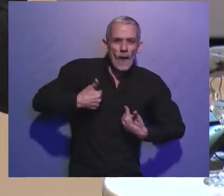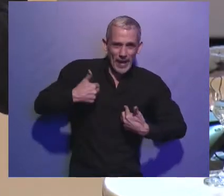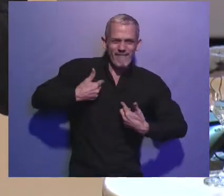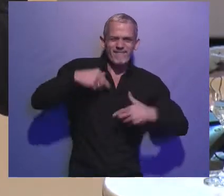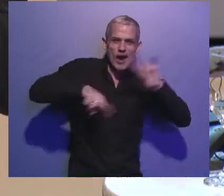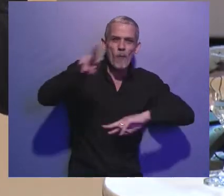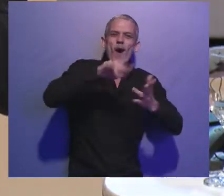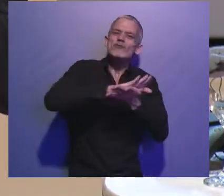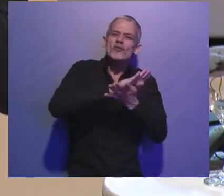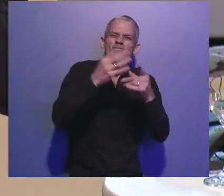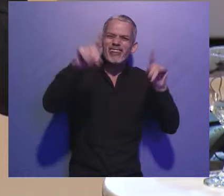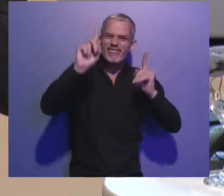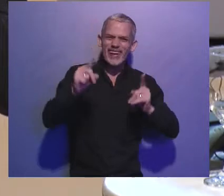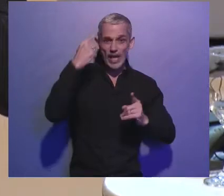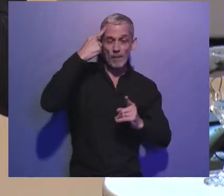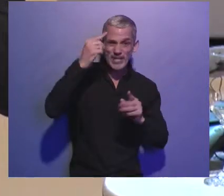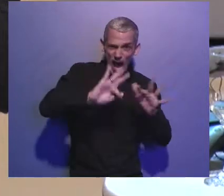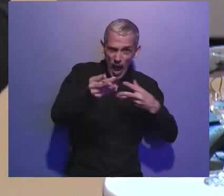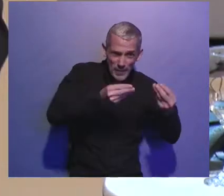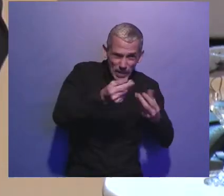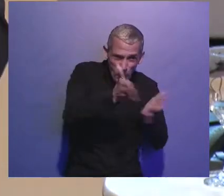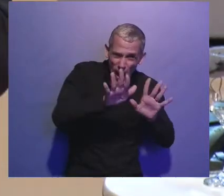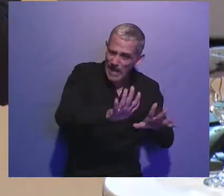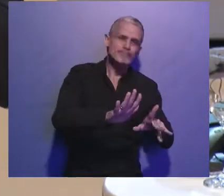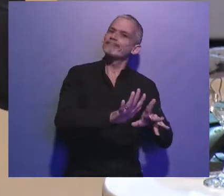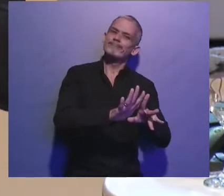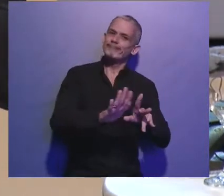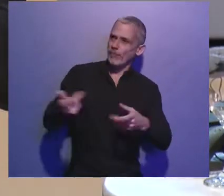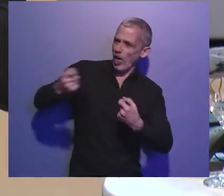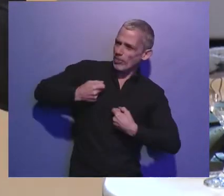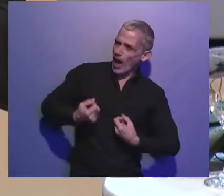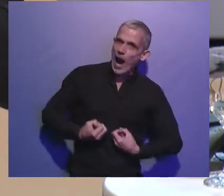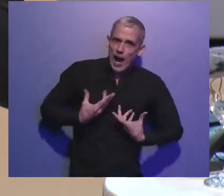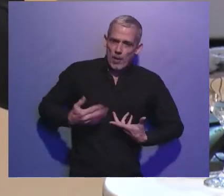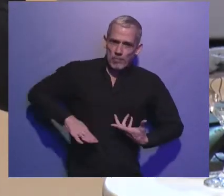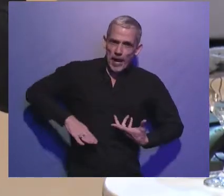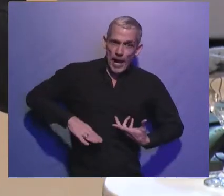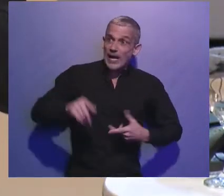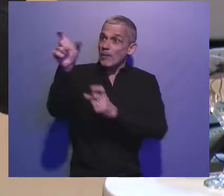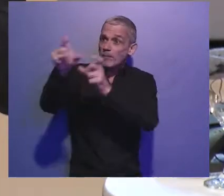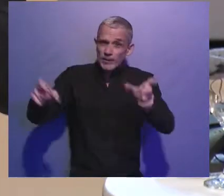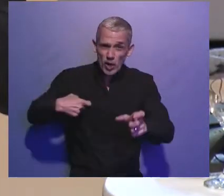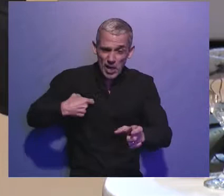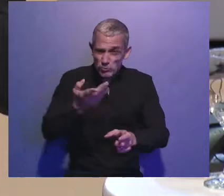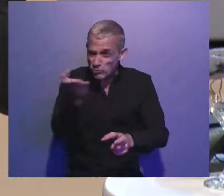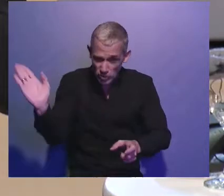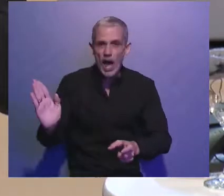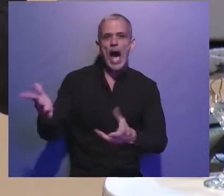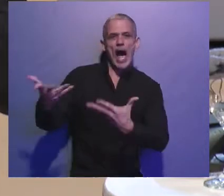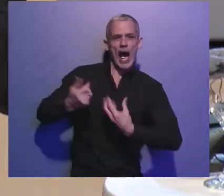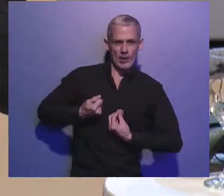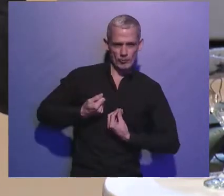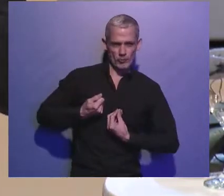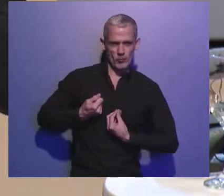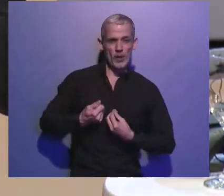public administration, taking into account civil society inputs. Conversely, we hope